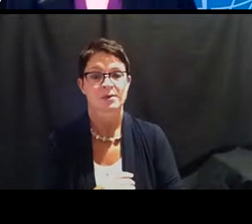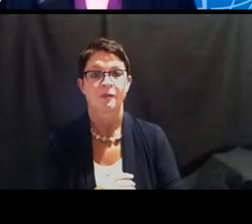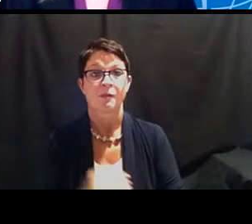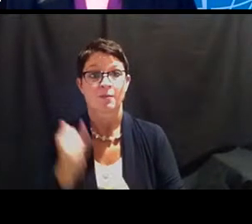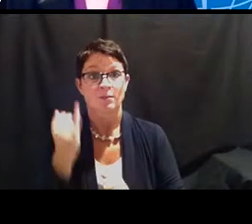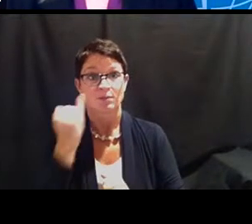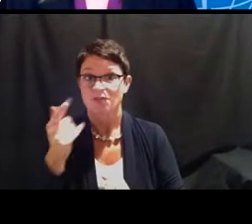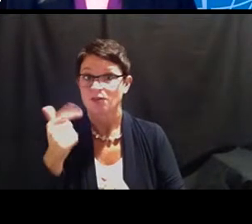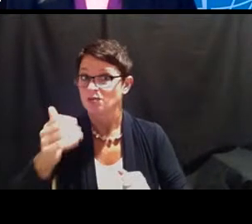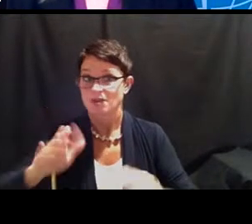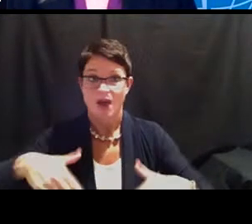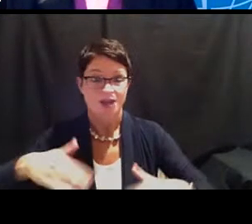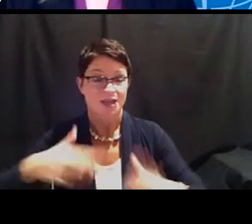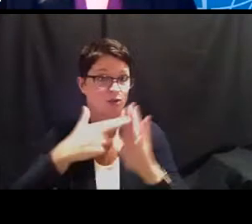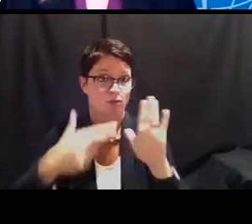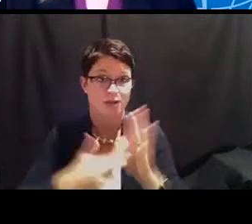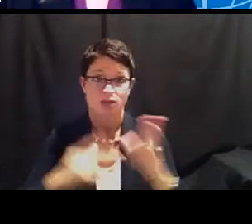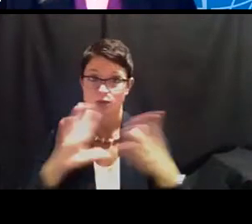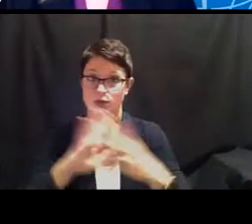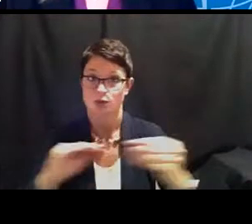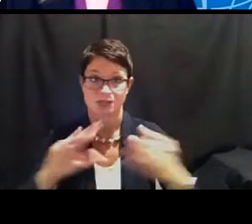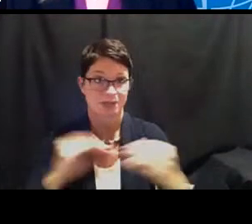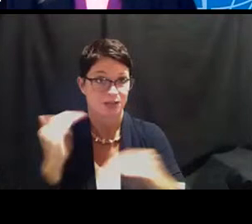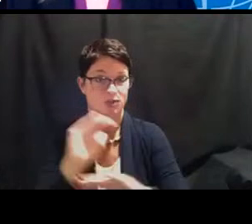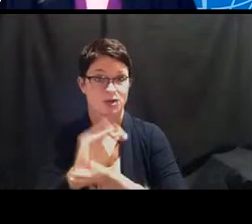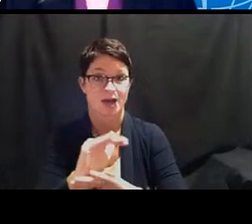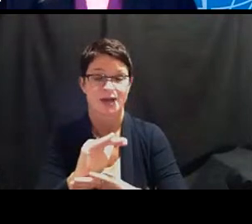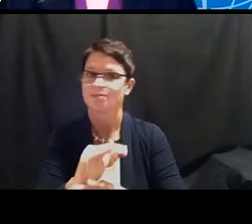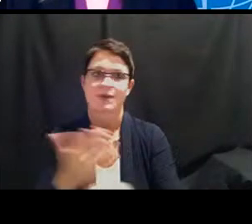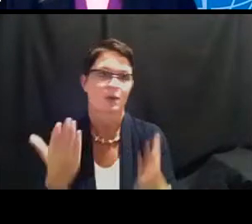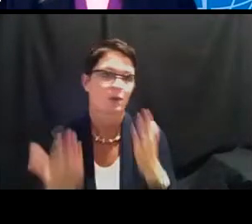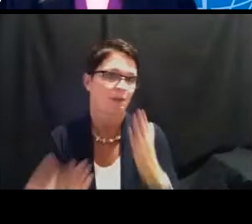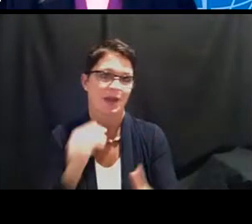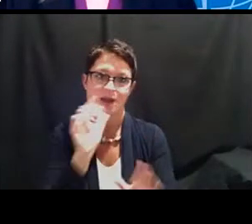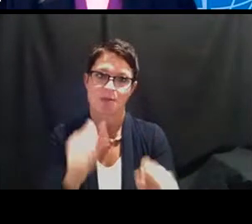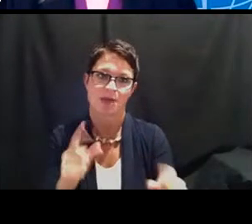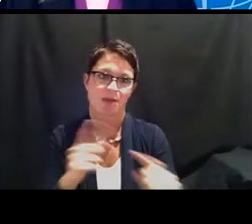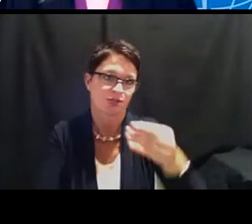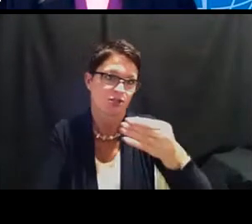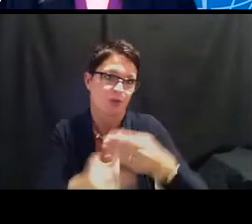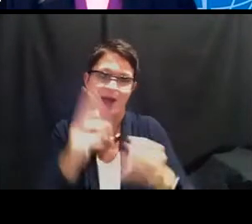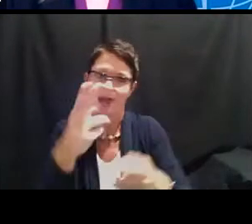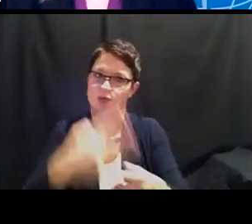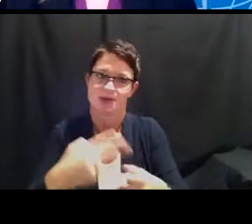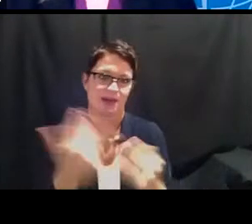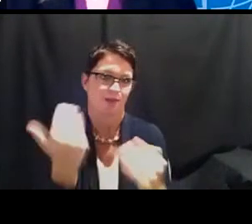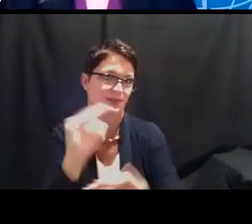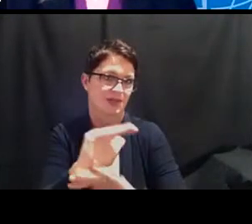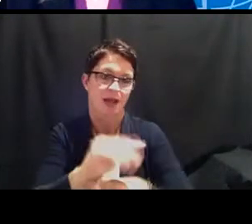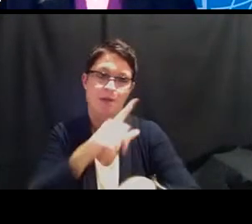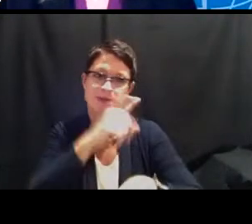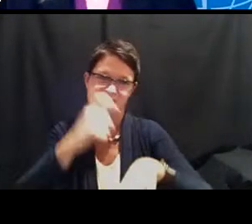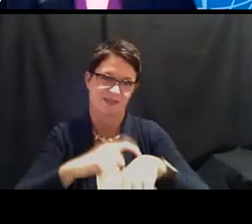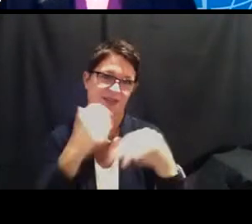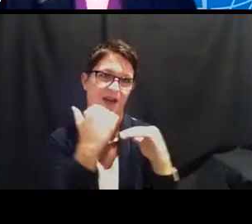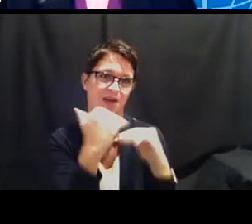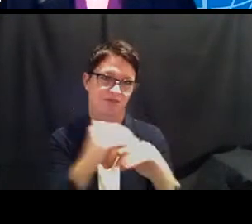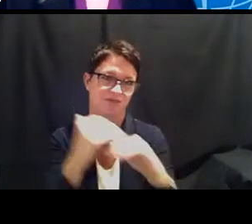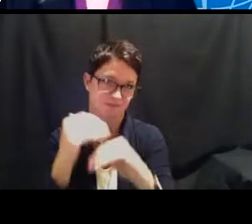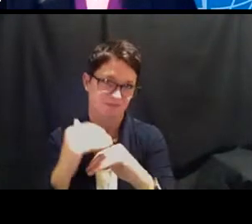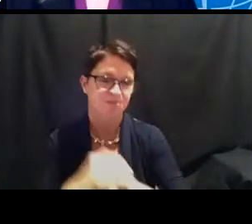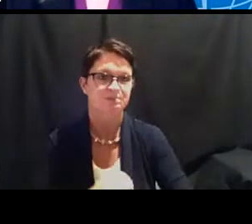you have not pre-registered to speak, we may not be able to accommodate additional speakers during today's